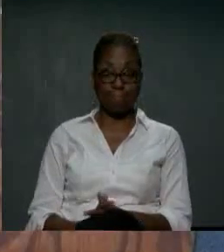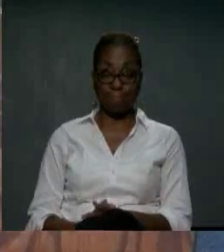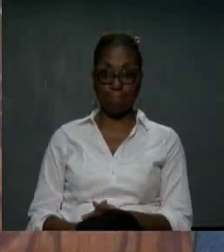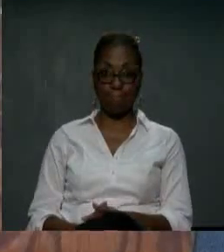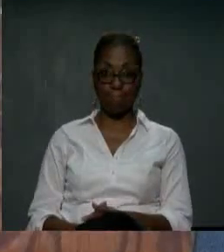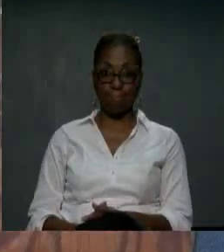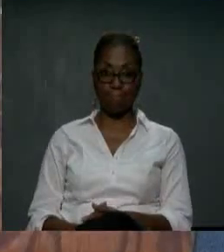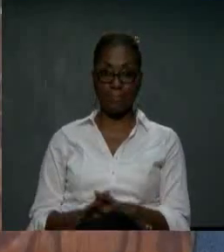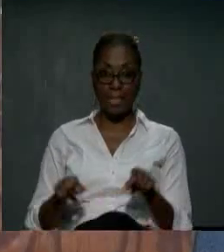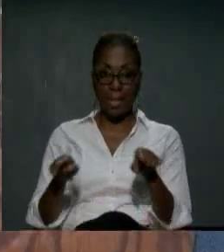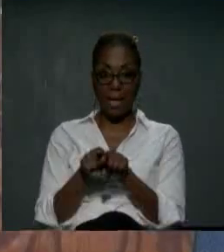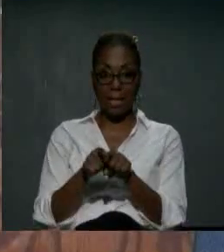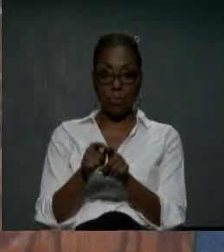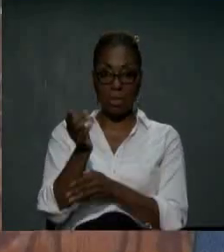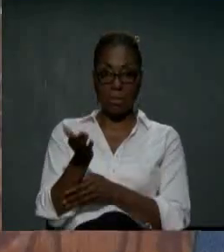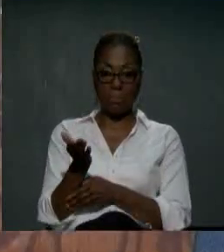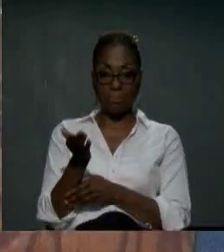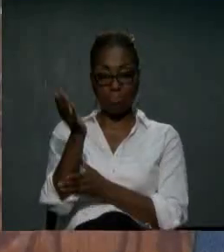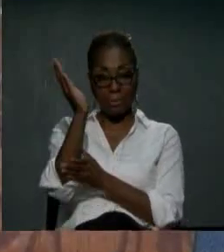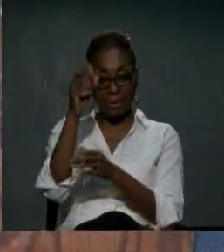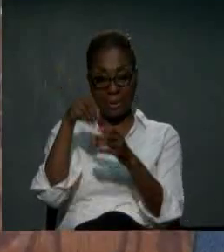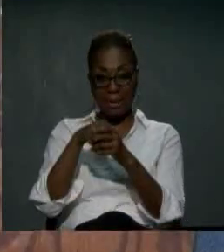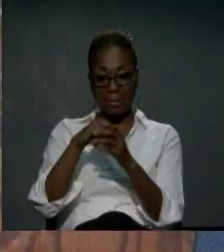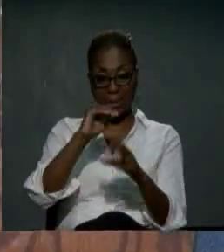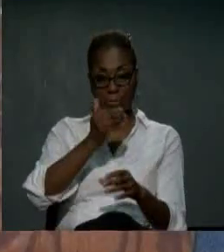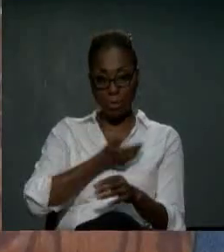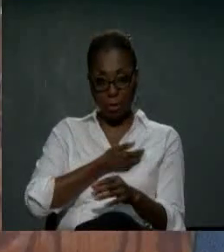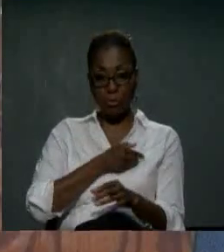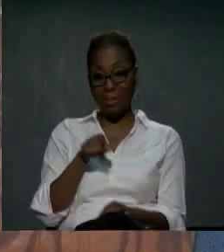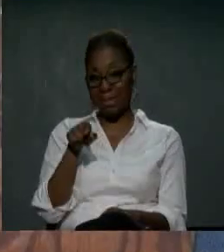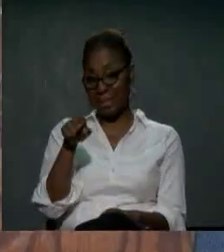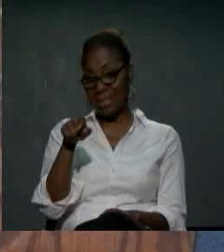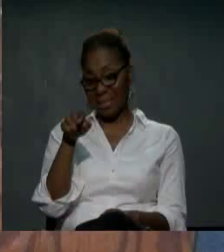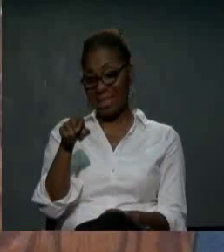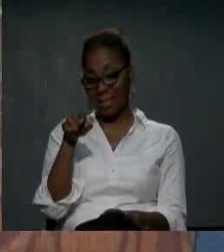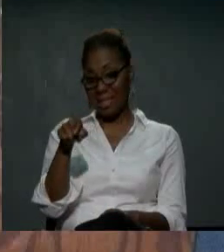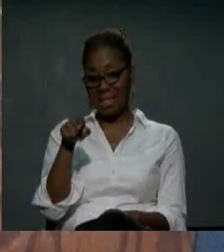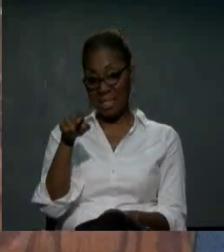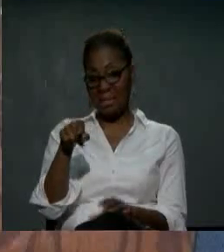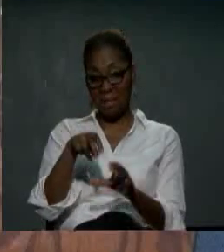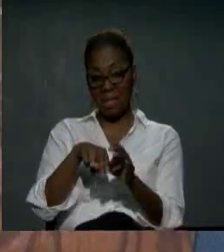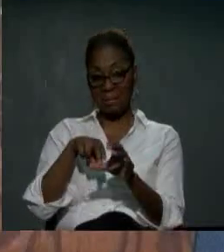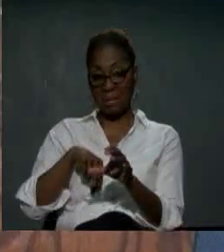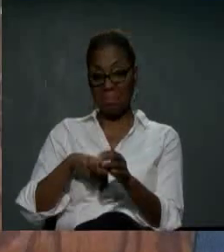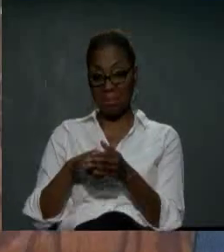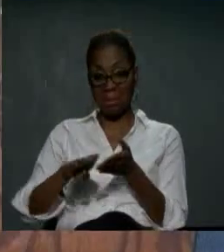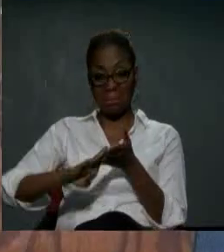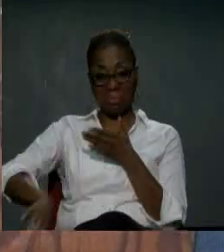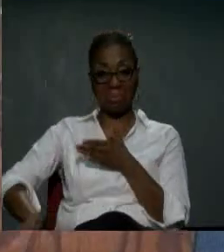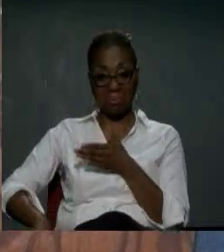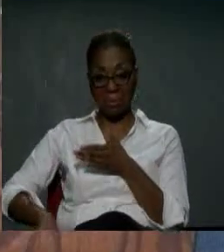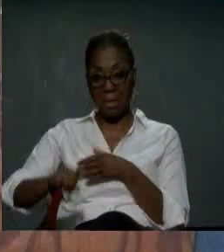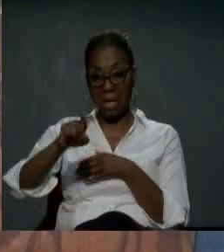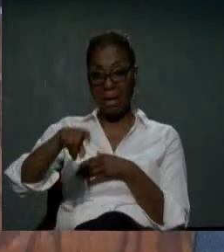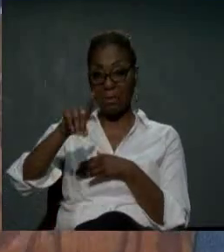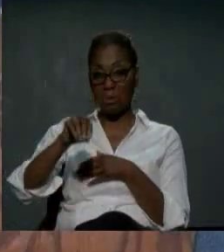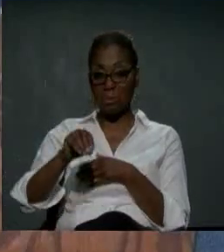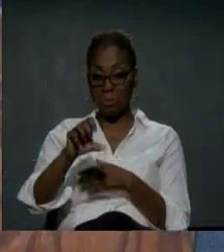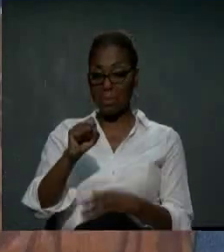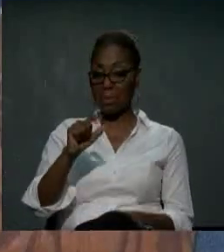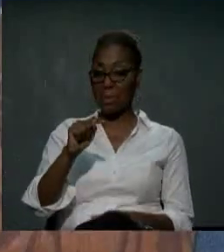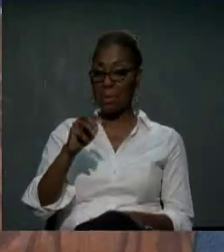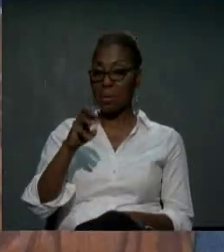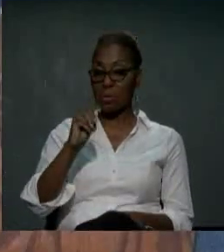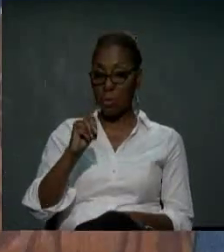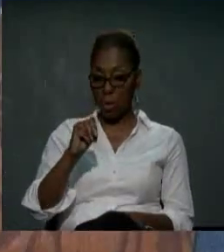as was presented there in the introduction. He actually is exempt from having to do any kind of stormwater